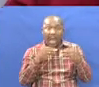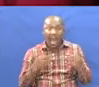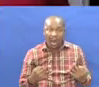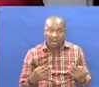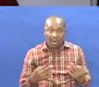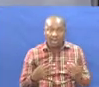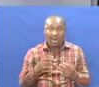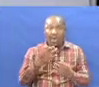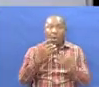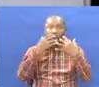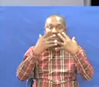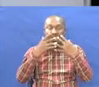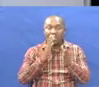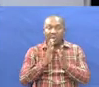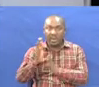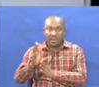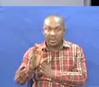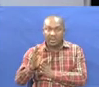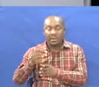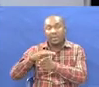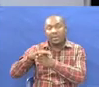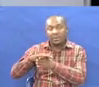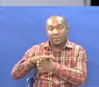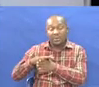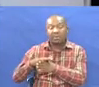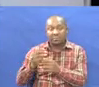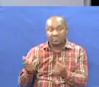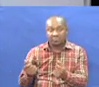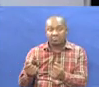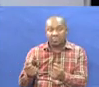using hydrogen peroxide. This is laboratory